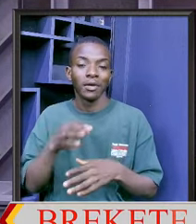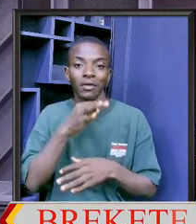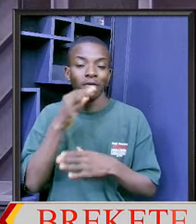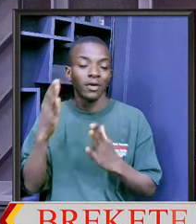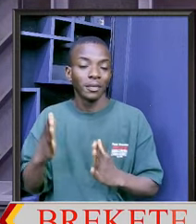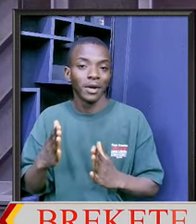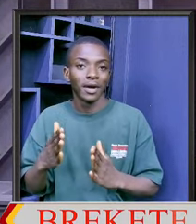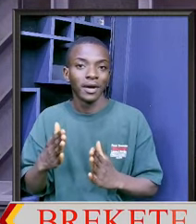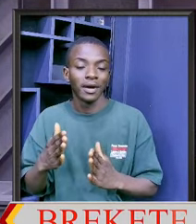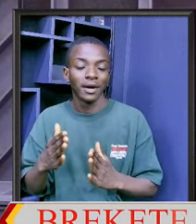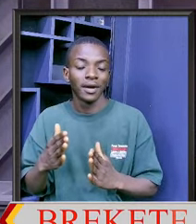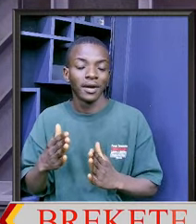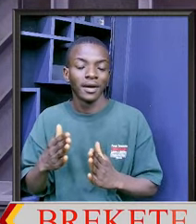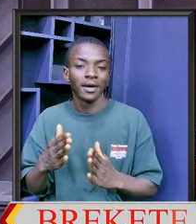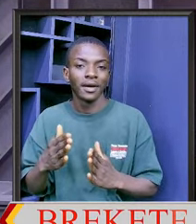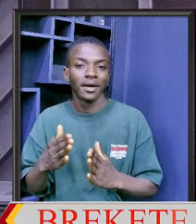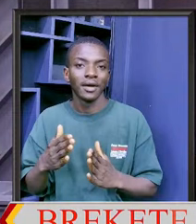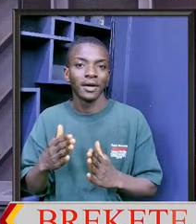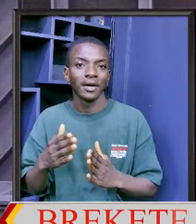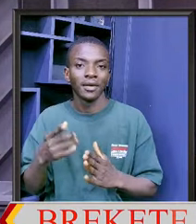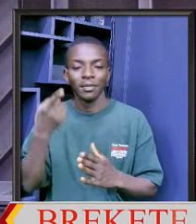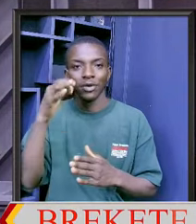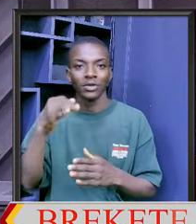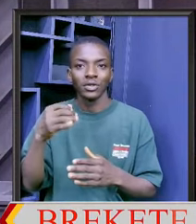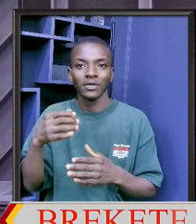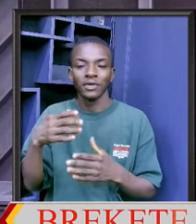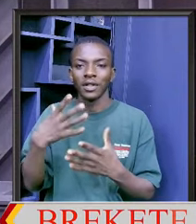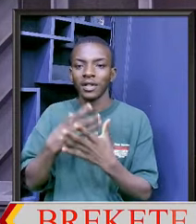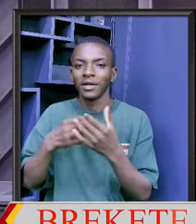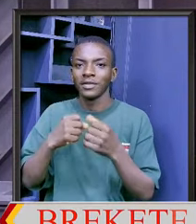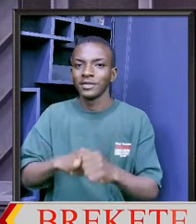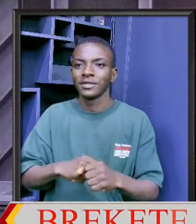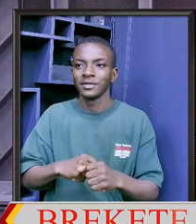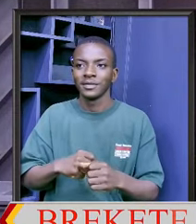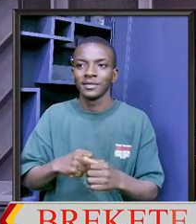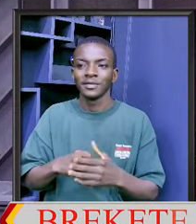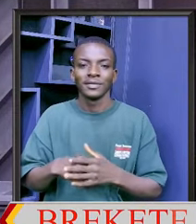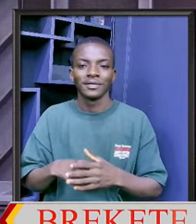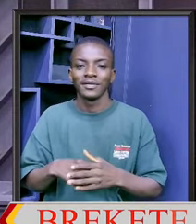farmer. Mm-hmm. Yes, because of insecurities,